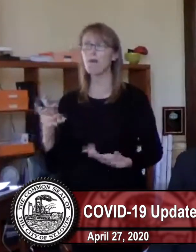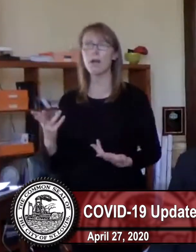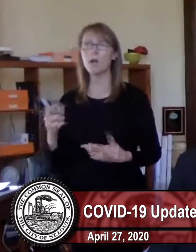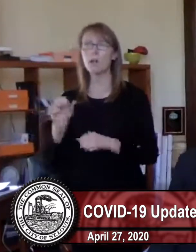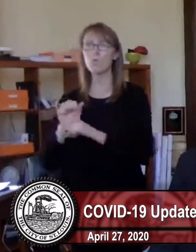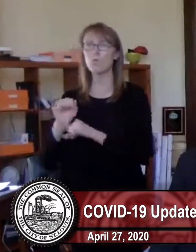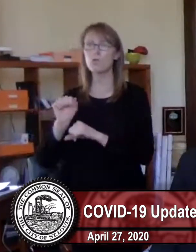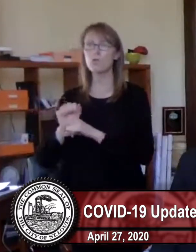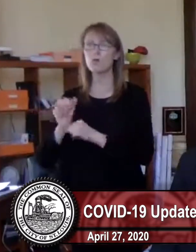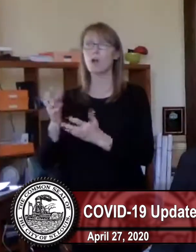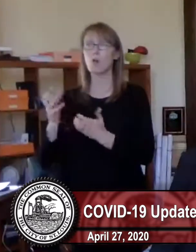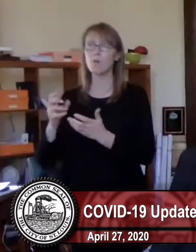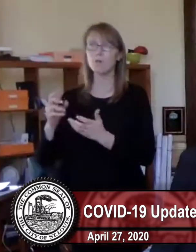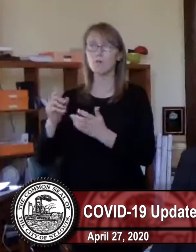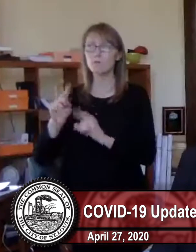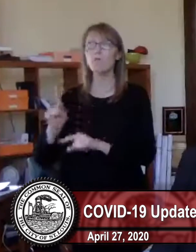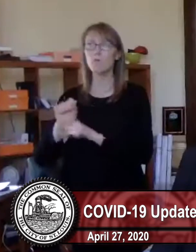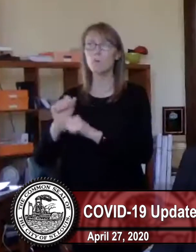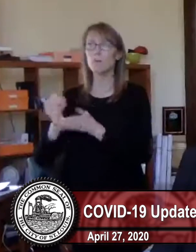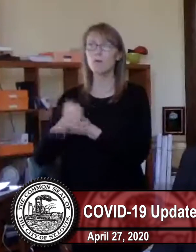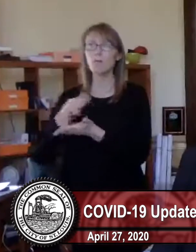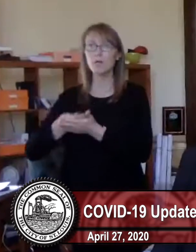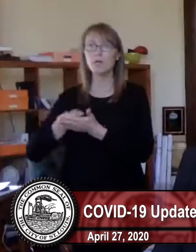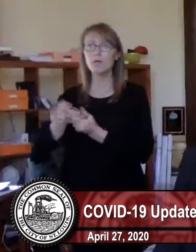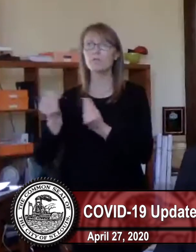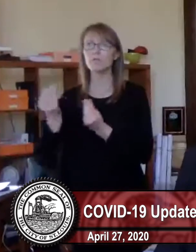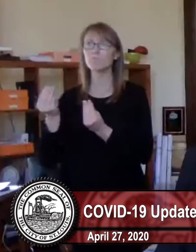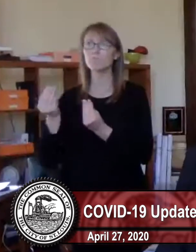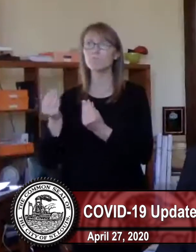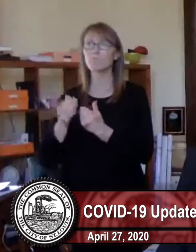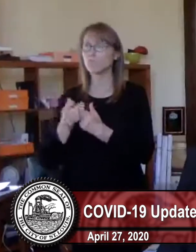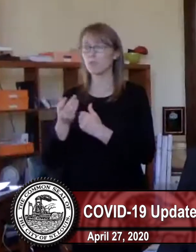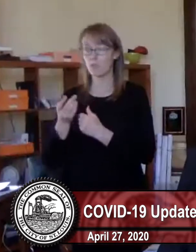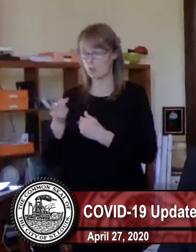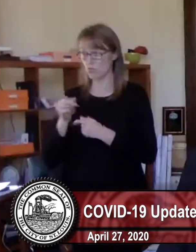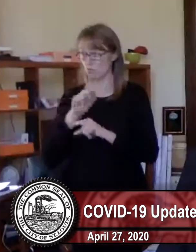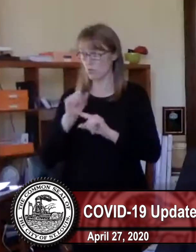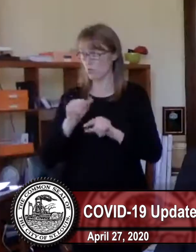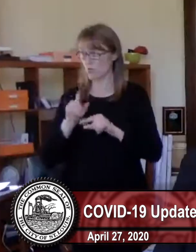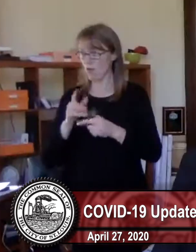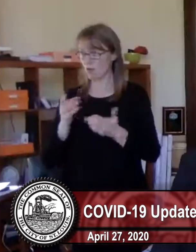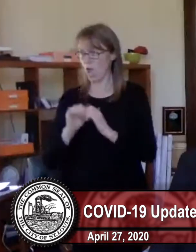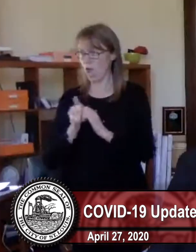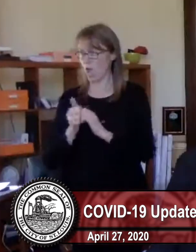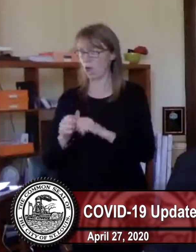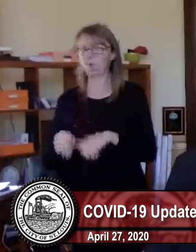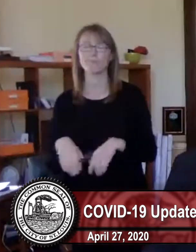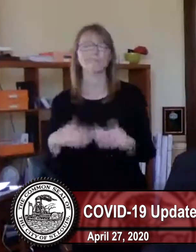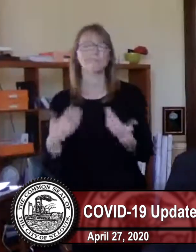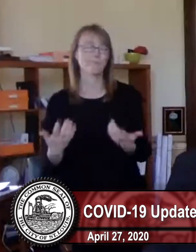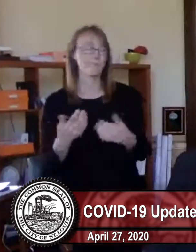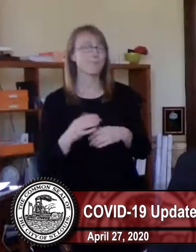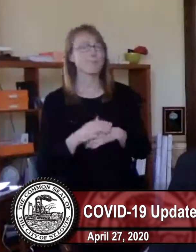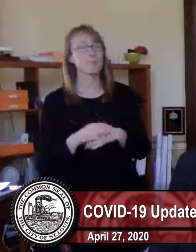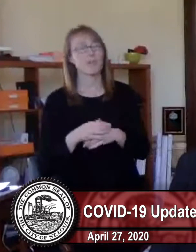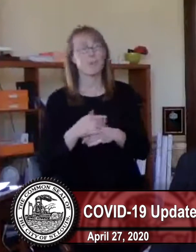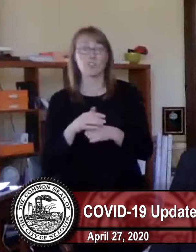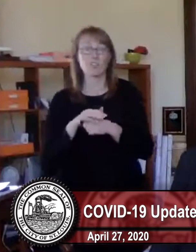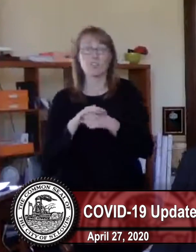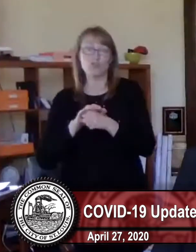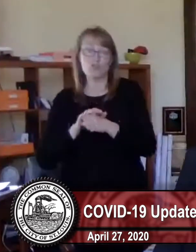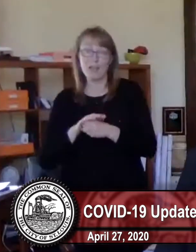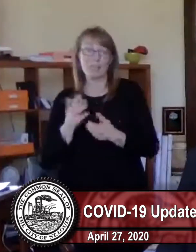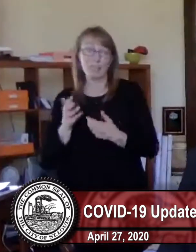hang on a little bit longer? It is stressful staying home, and of course it's stressful going to